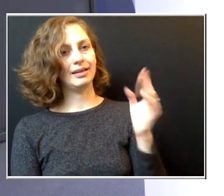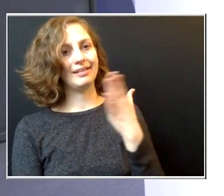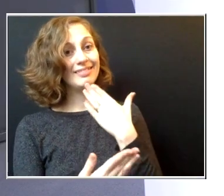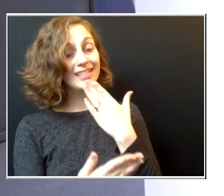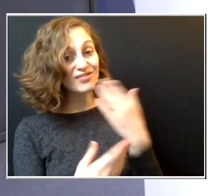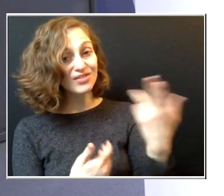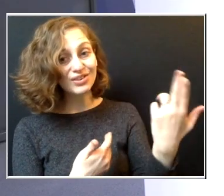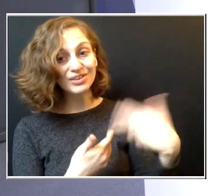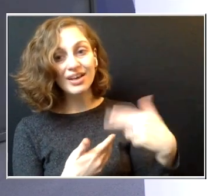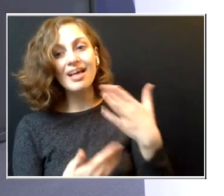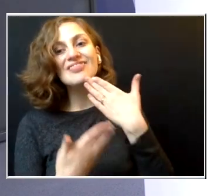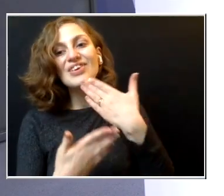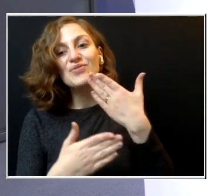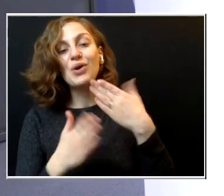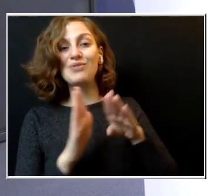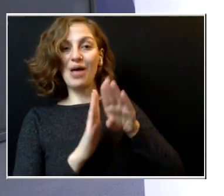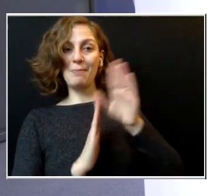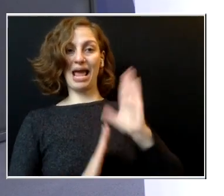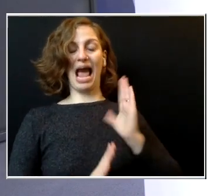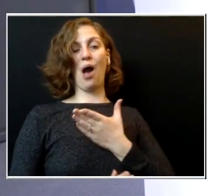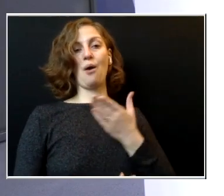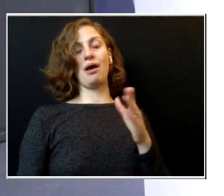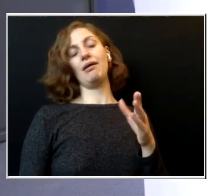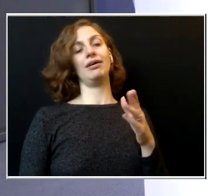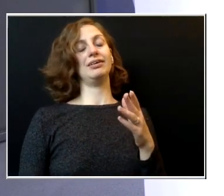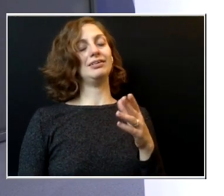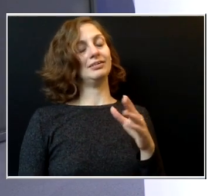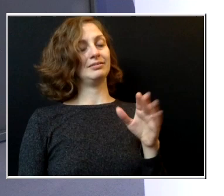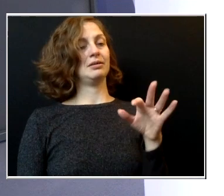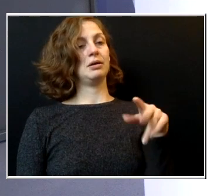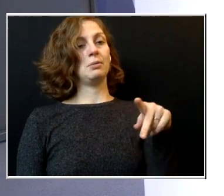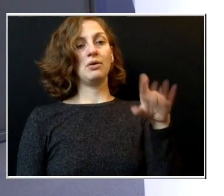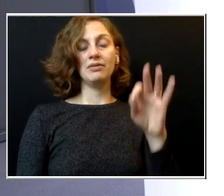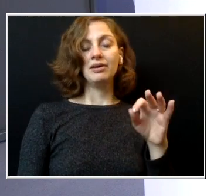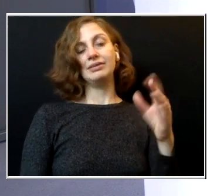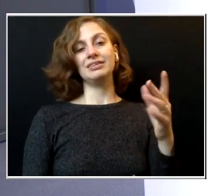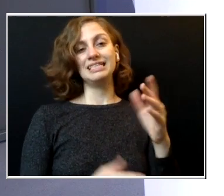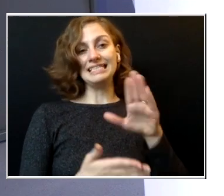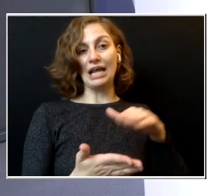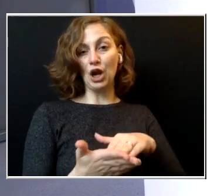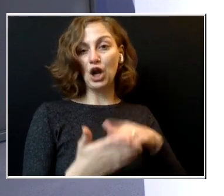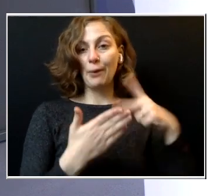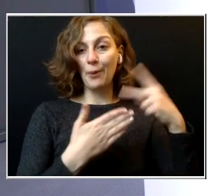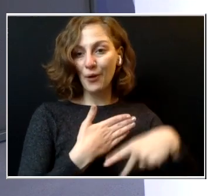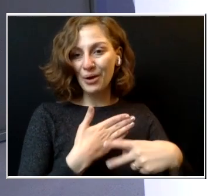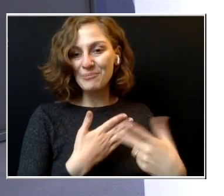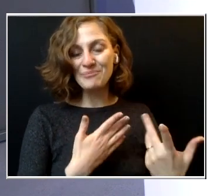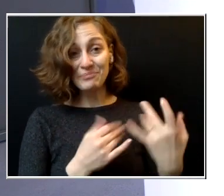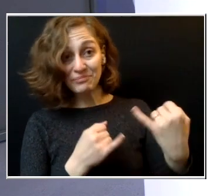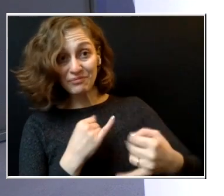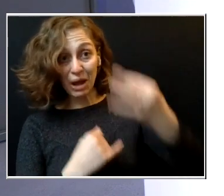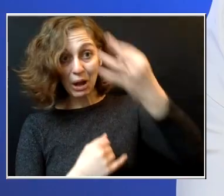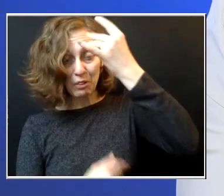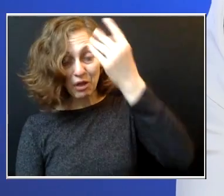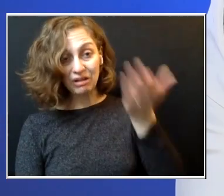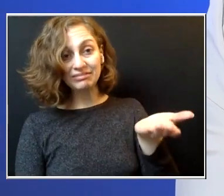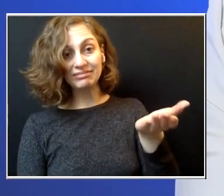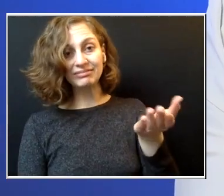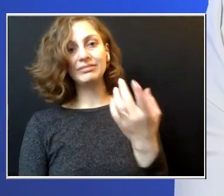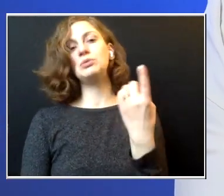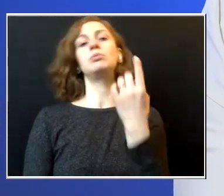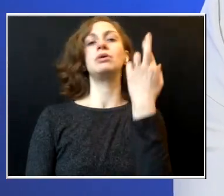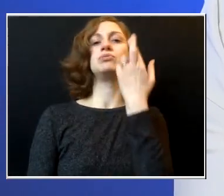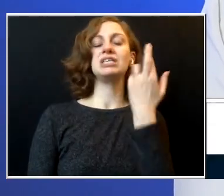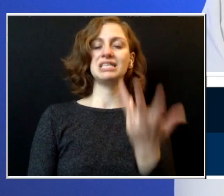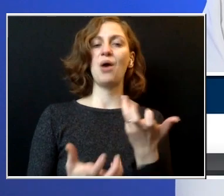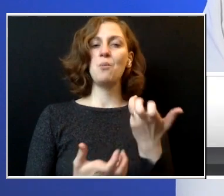our Pulmonary Fibrosis Interstitial Lung Disease Center and program. Final thoughts? Well, one of the reasons I'd wanted to bring Madonna on too is